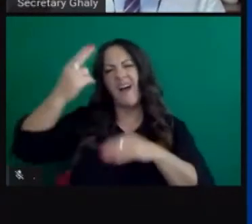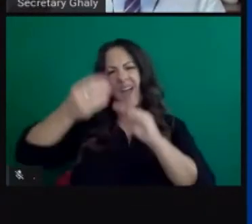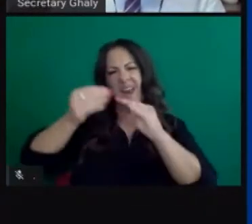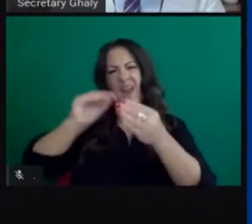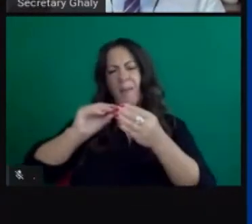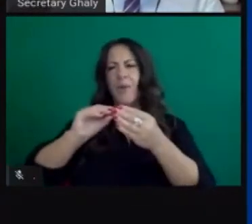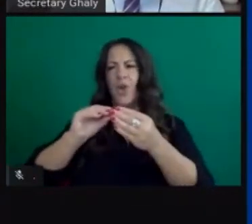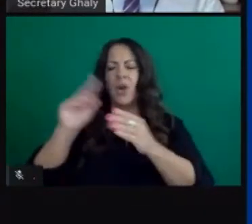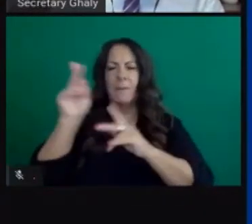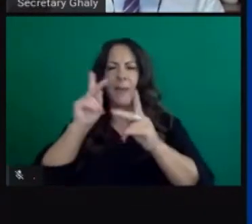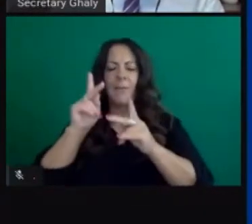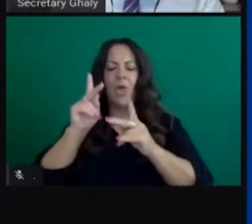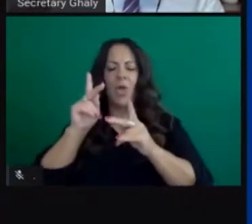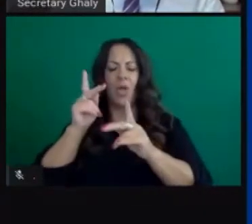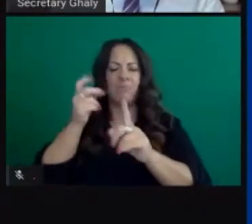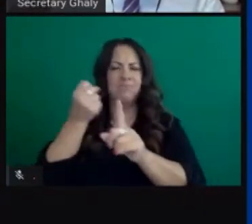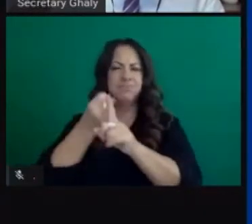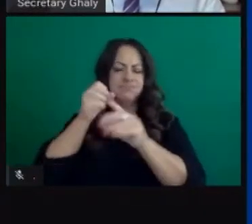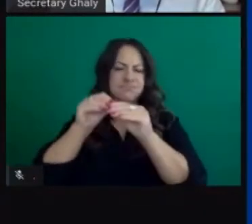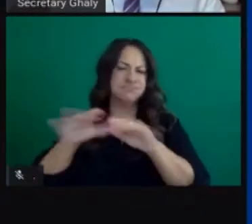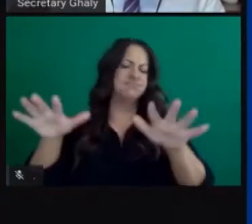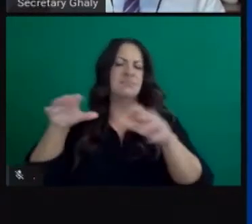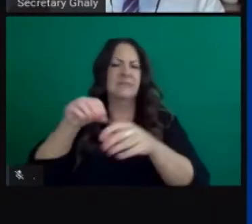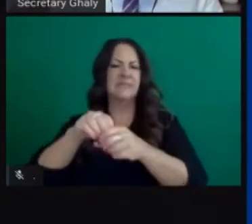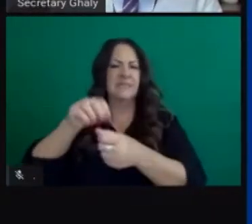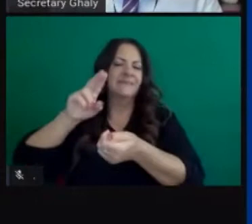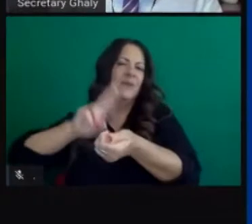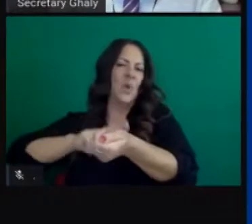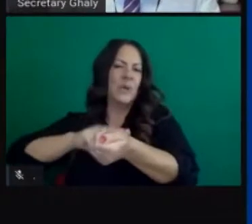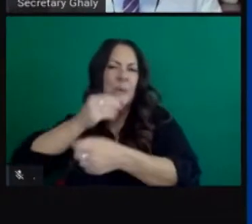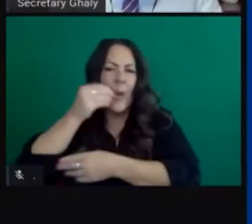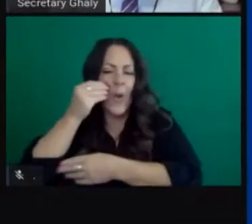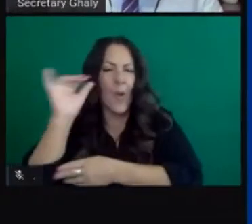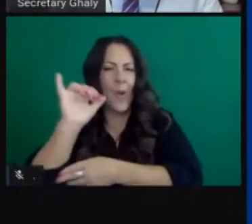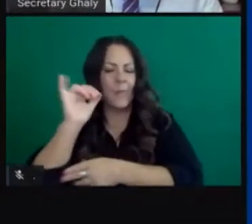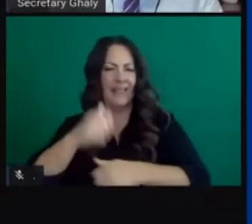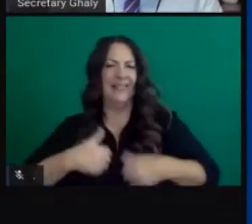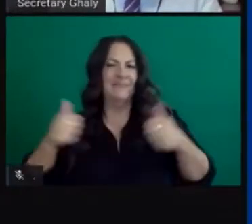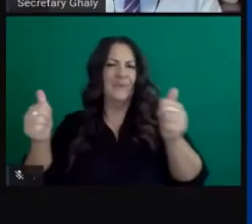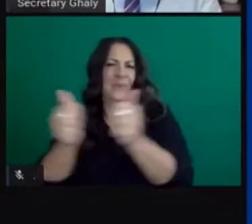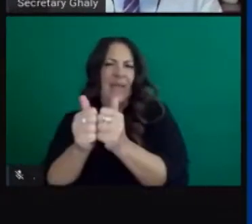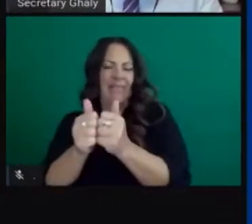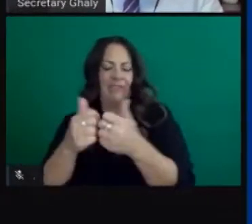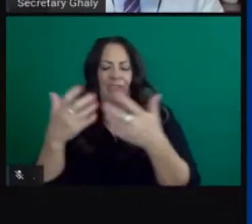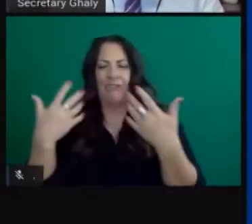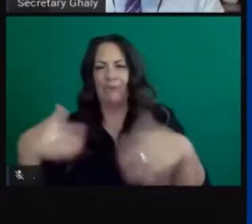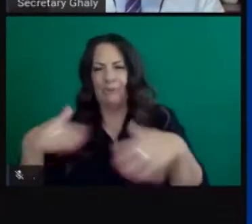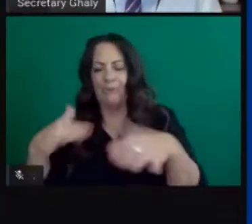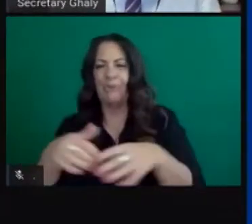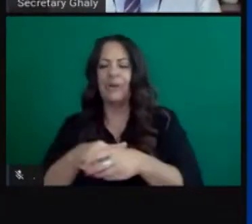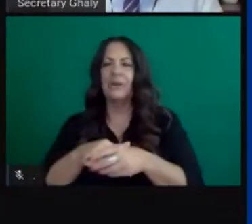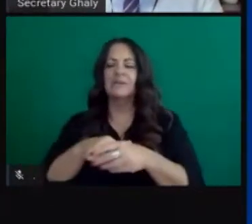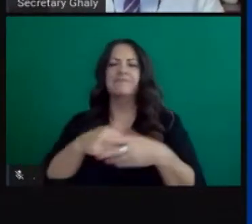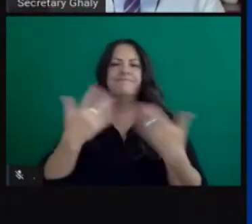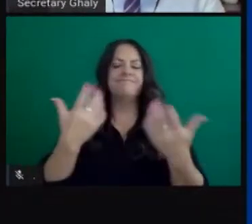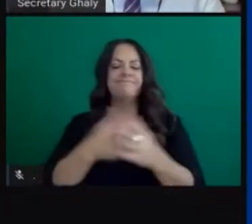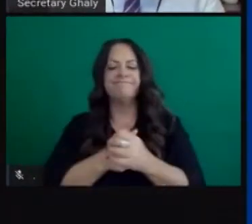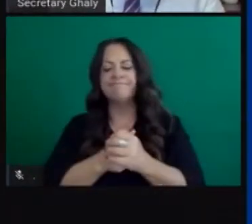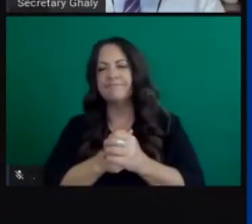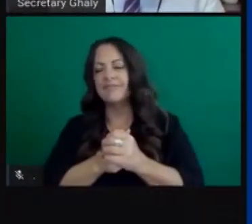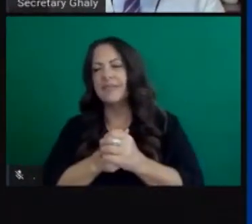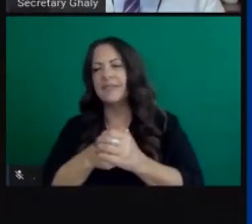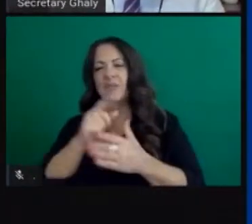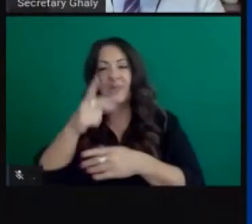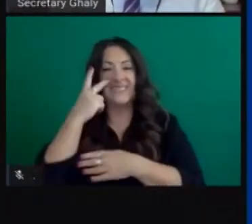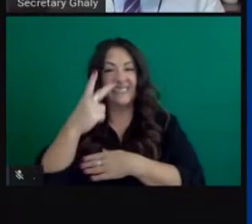congregate facilities for older Californians, skilled nursing facilities. People call them nursing homes, lots of different names. But as you see from this